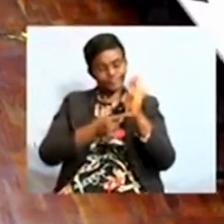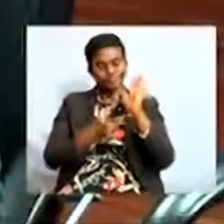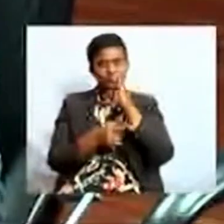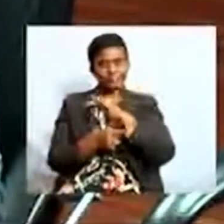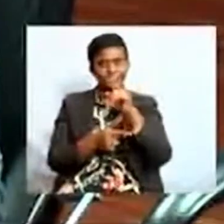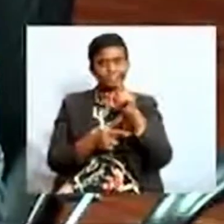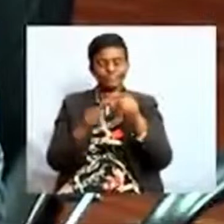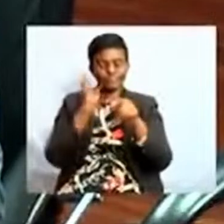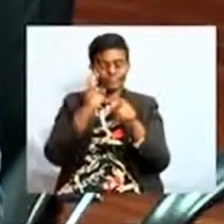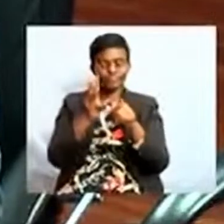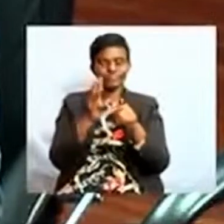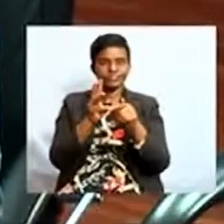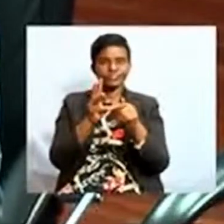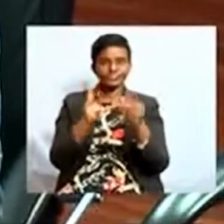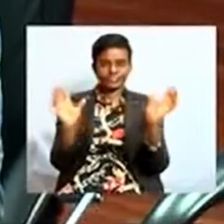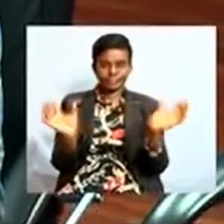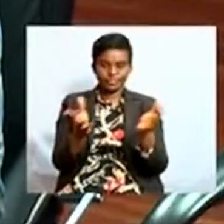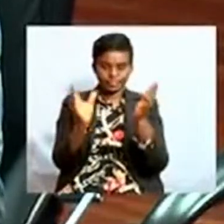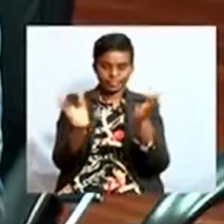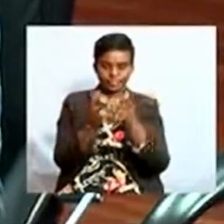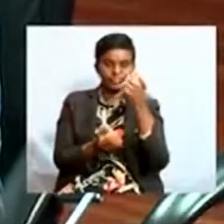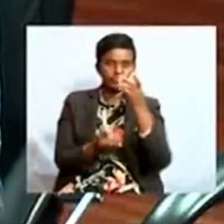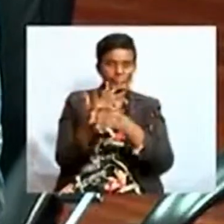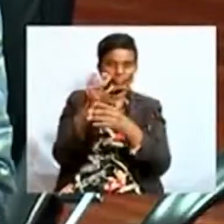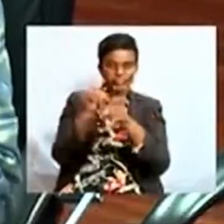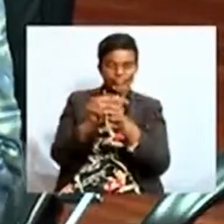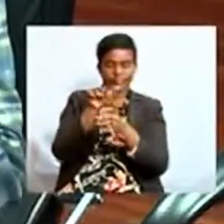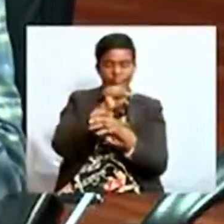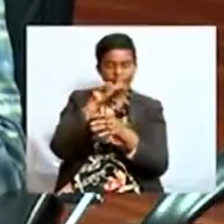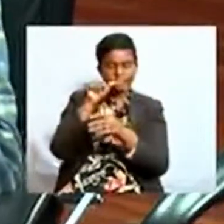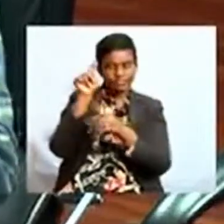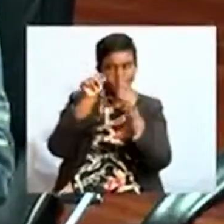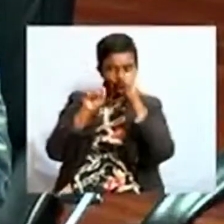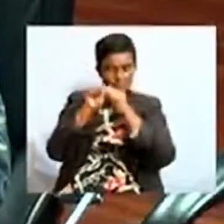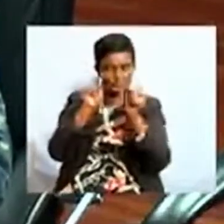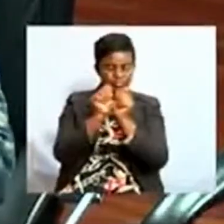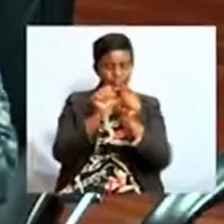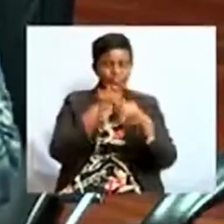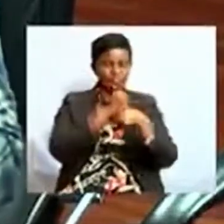to spur growth, which is agriculture, tourism, manufacturing.